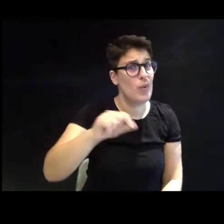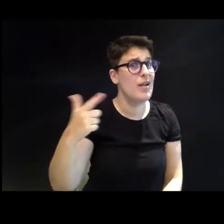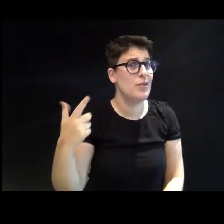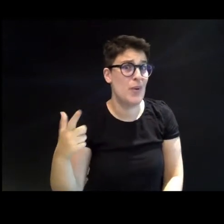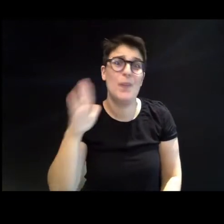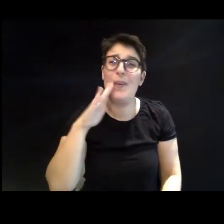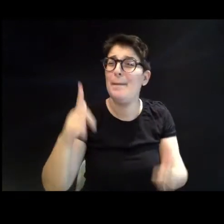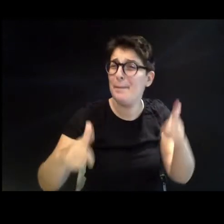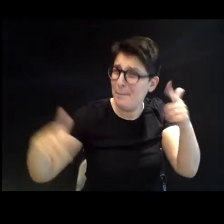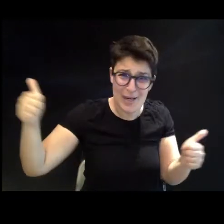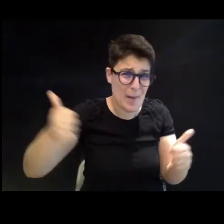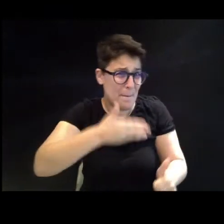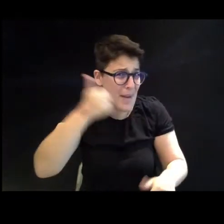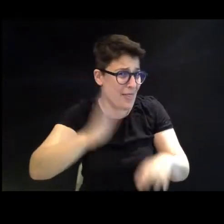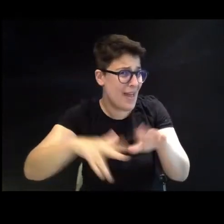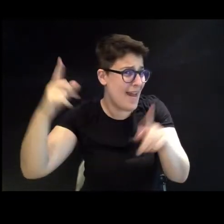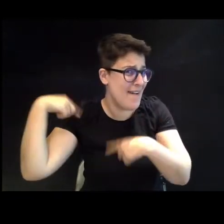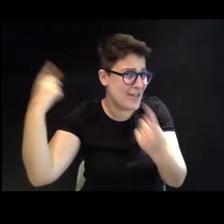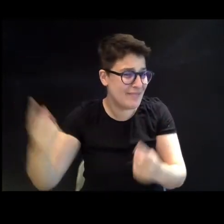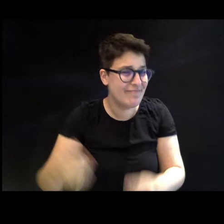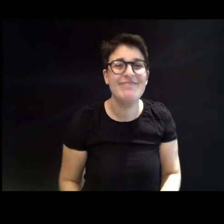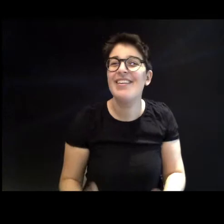you for your continued support.